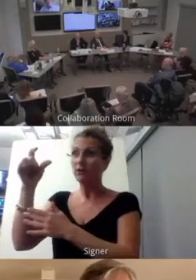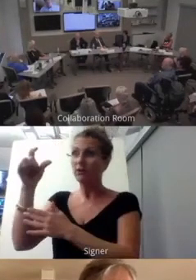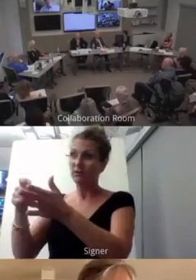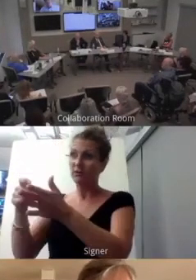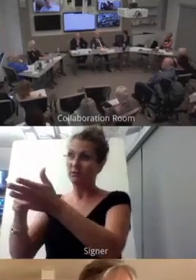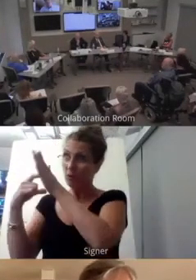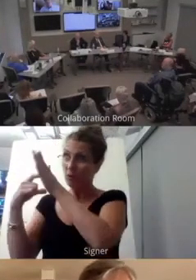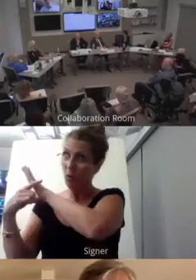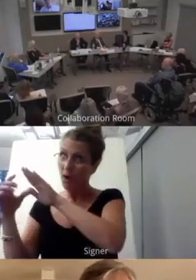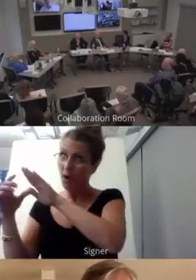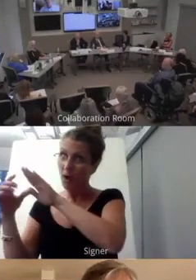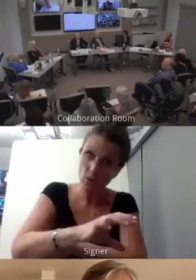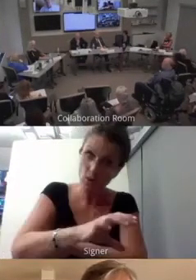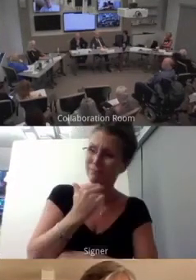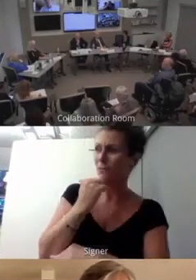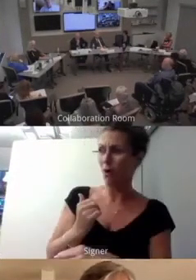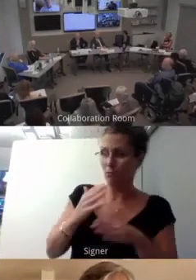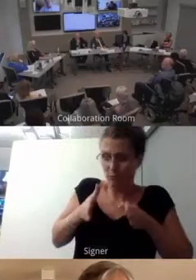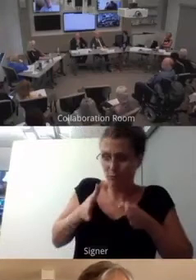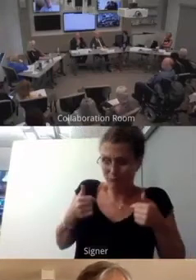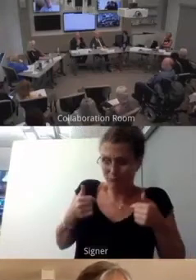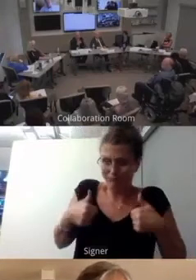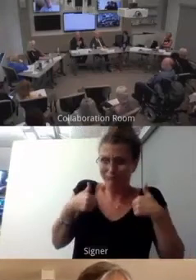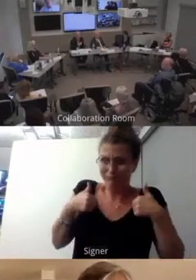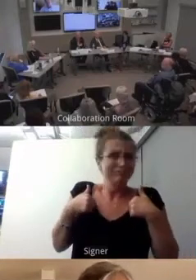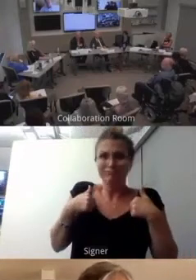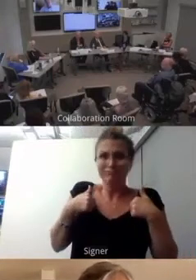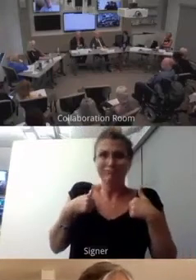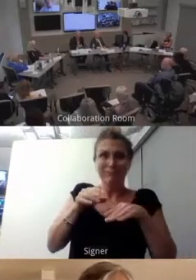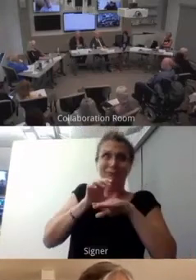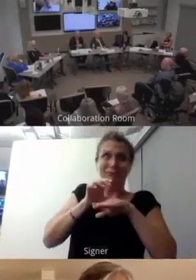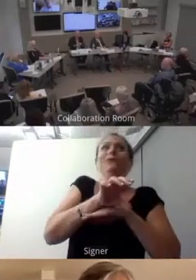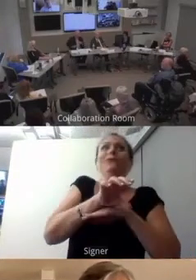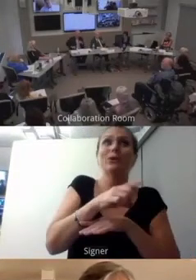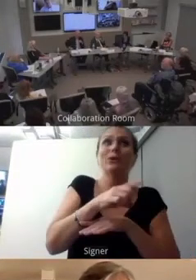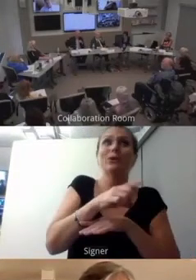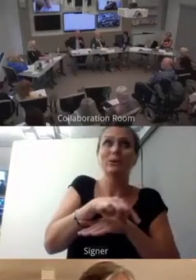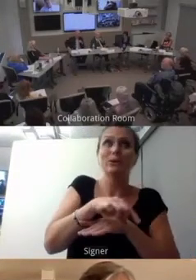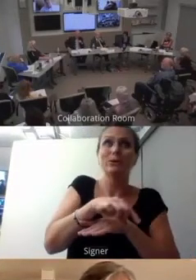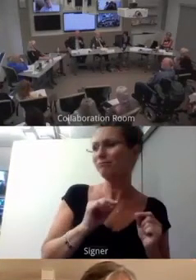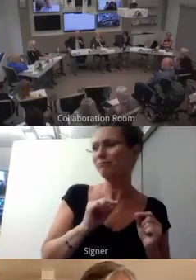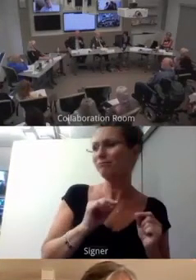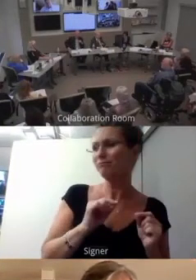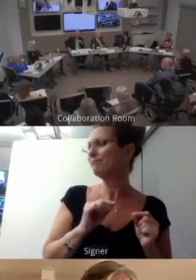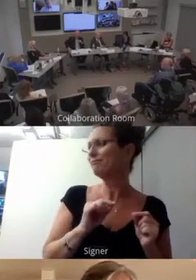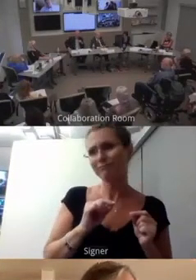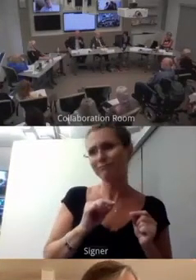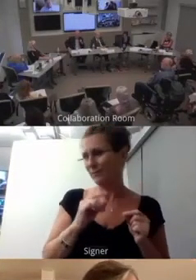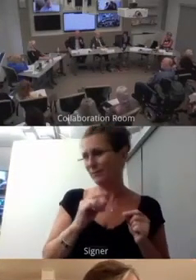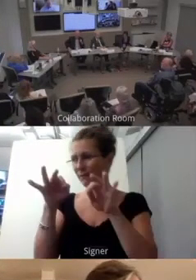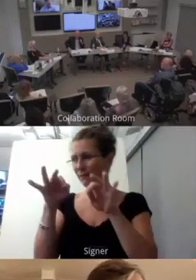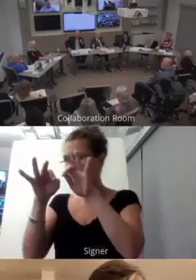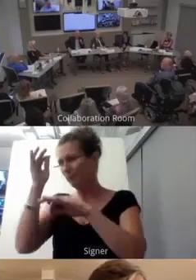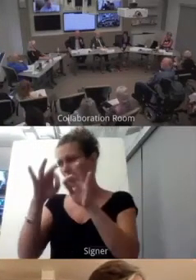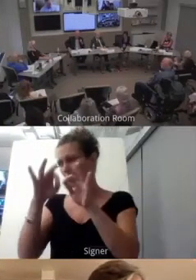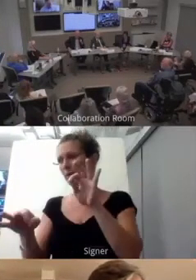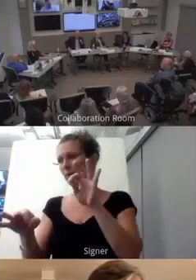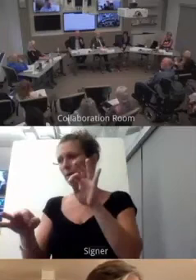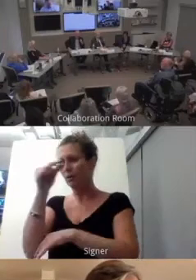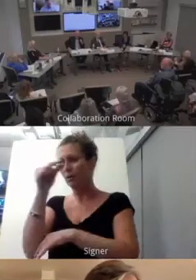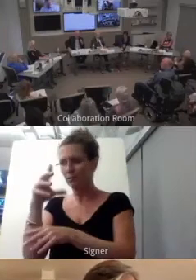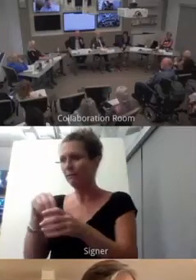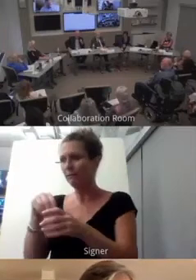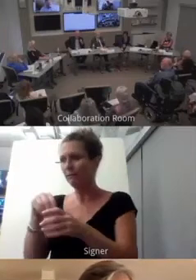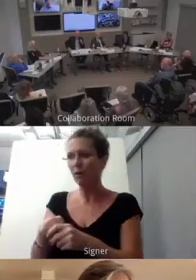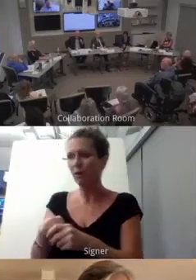not have the staying power to ensure that that kind of change results. The reason that happened in that case, it